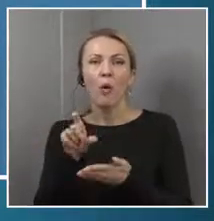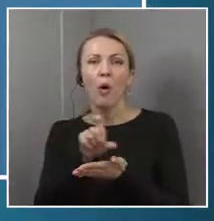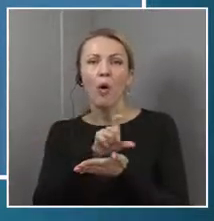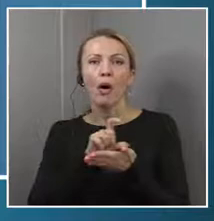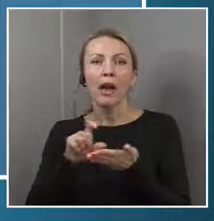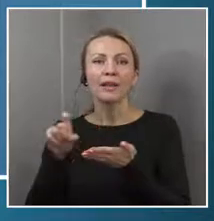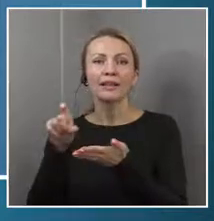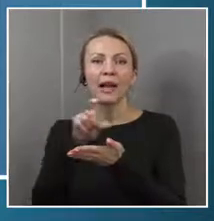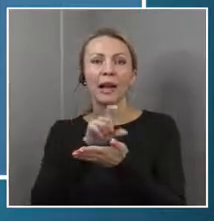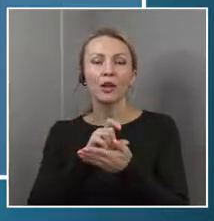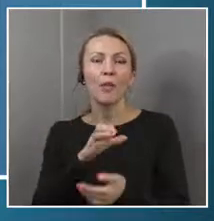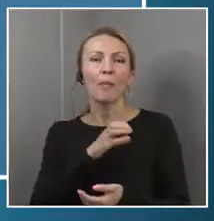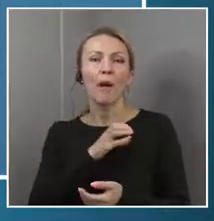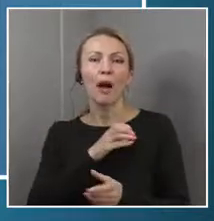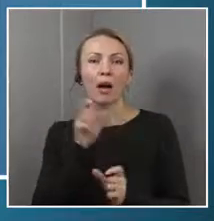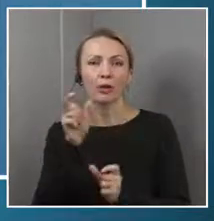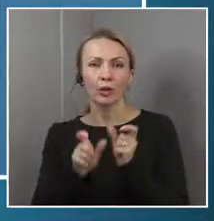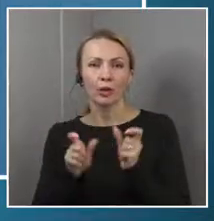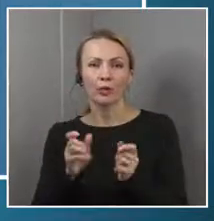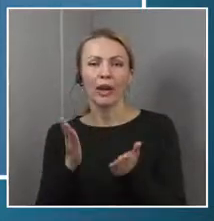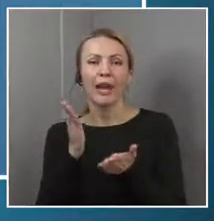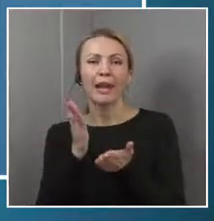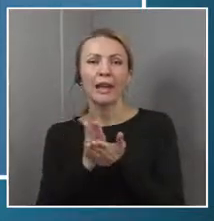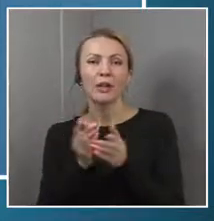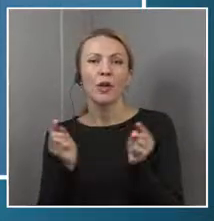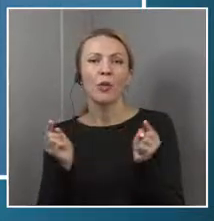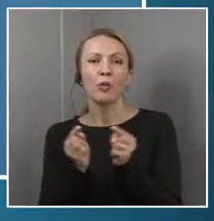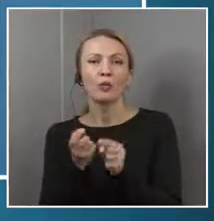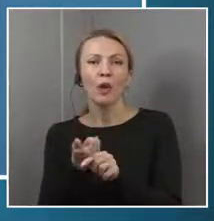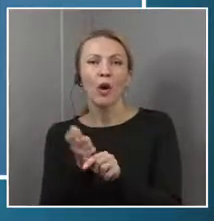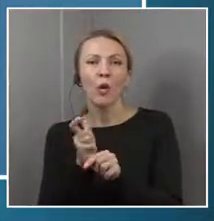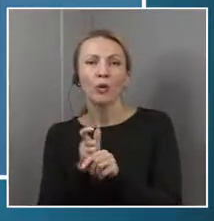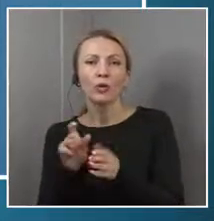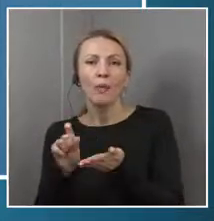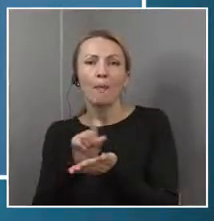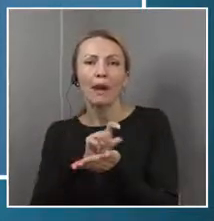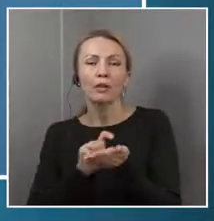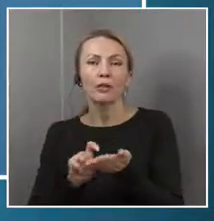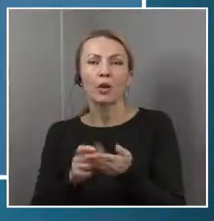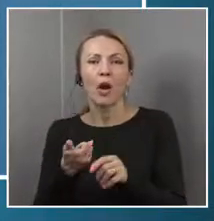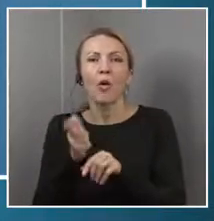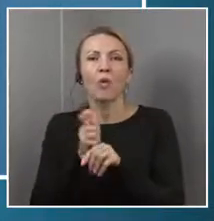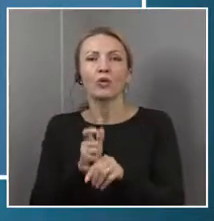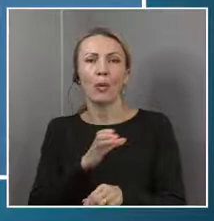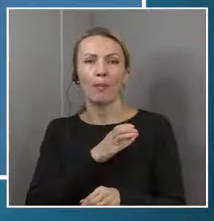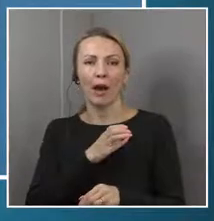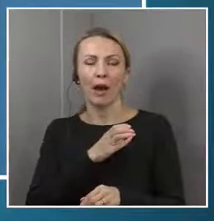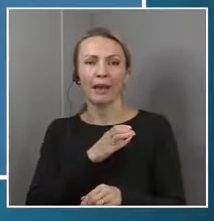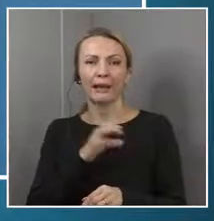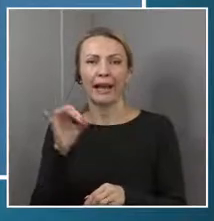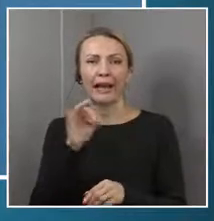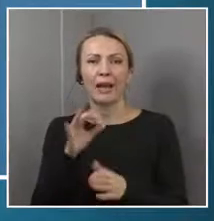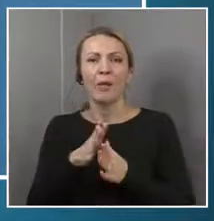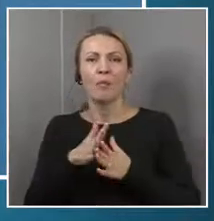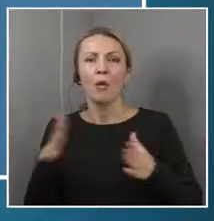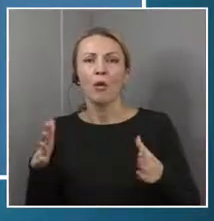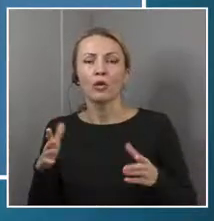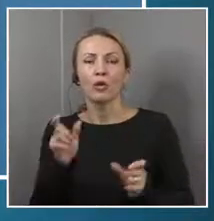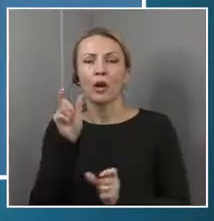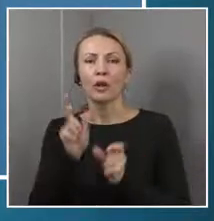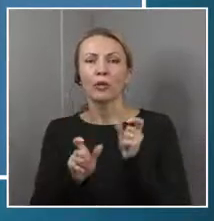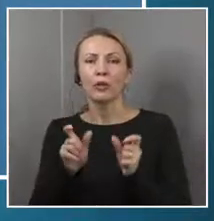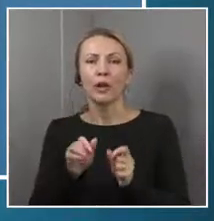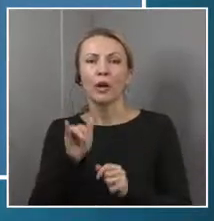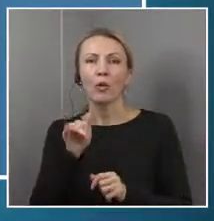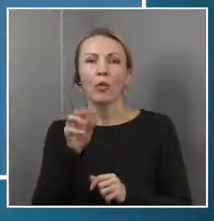developed countries, at the bottom. And we also have a very big division between rich people and poor people.